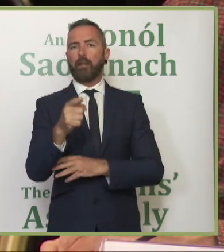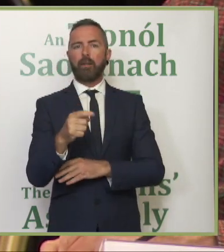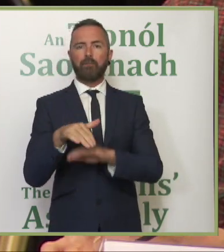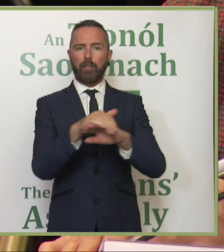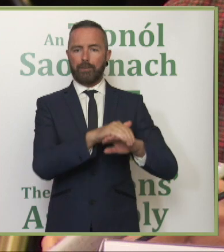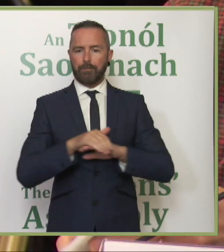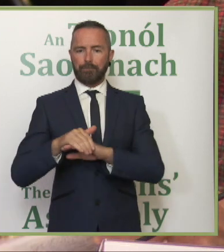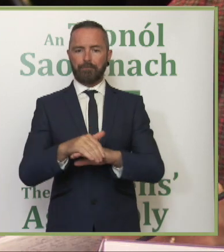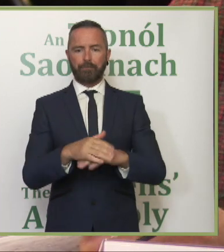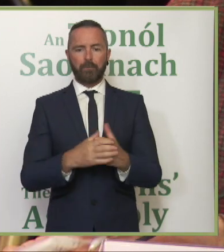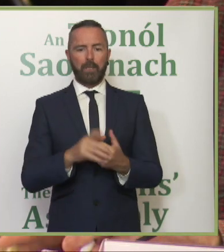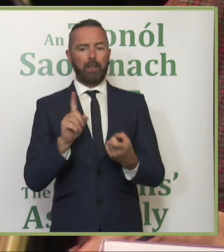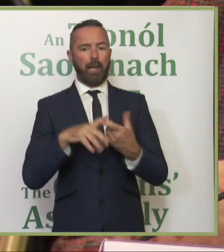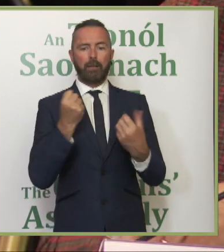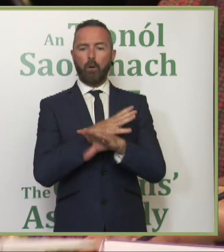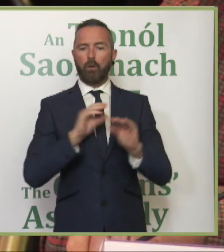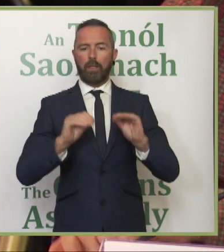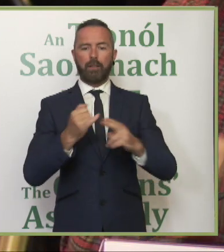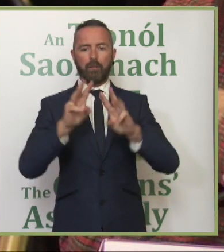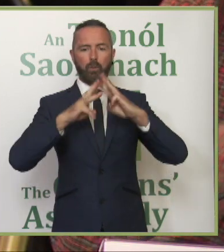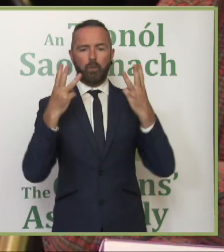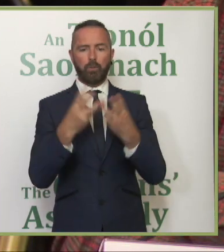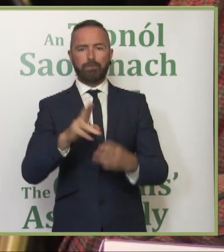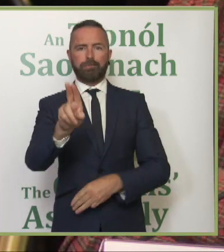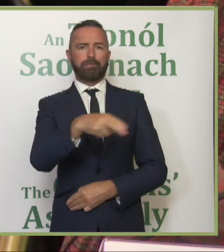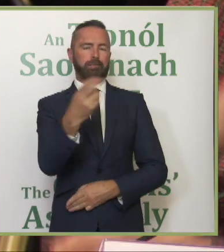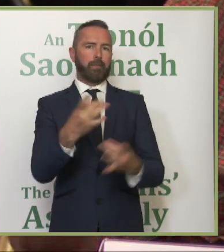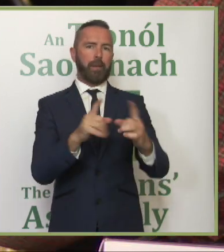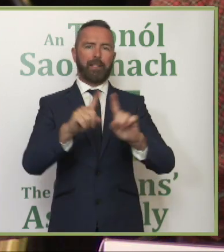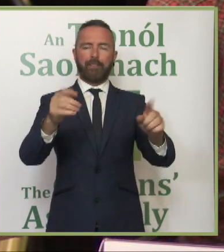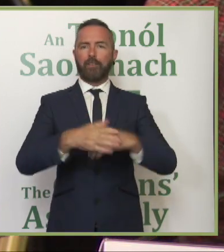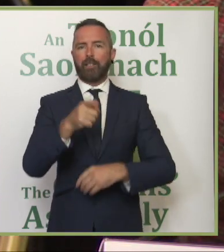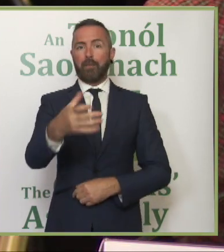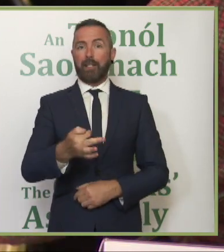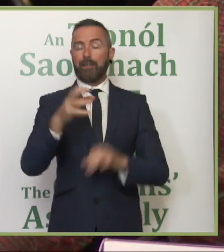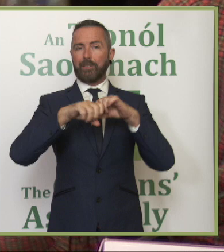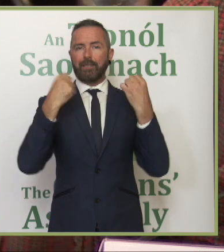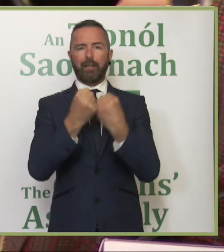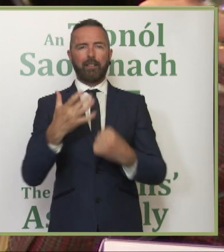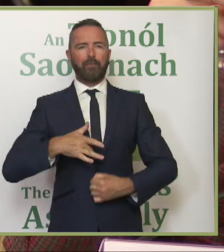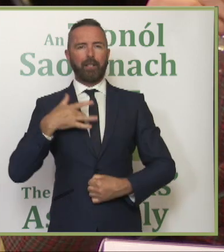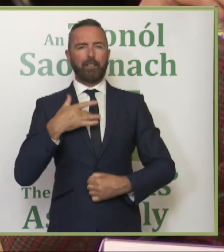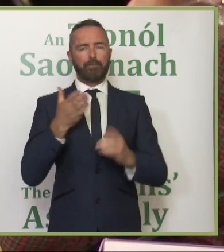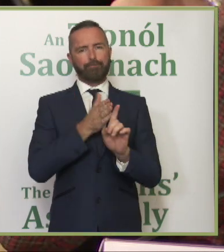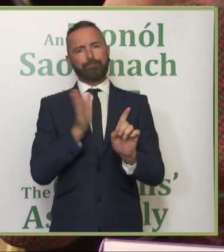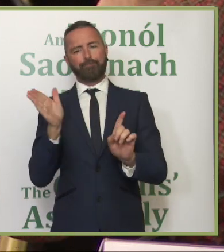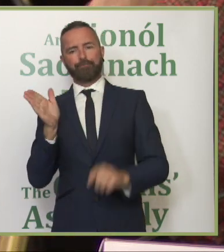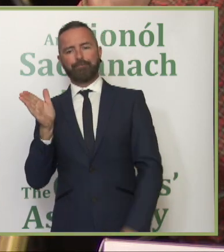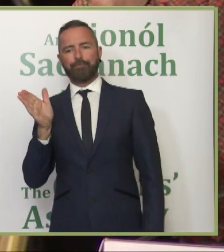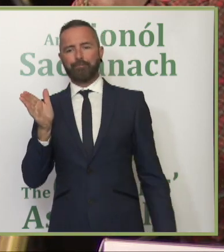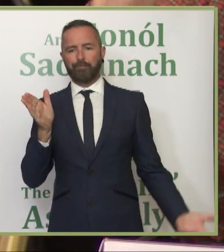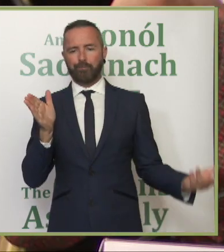peers, and all the education in the world won't probably make much of a difference if society is heading in the opposite direction, and if